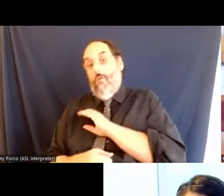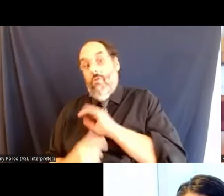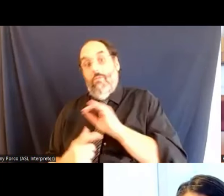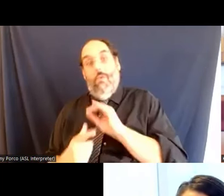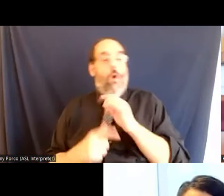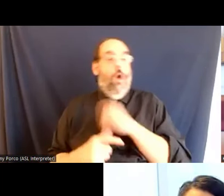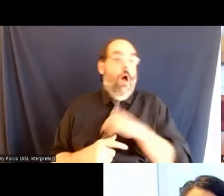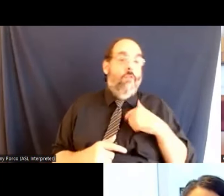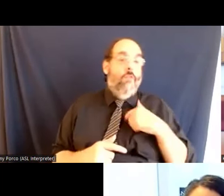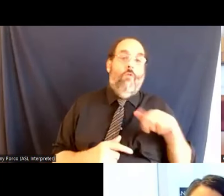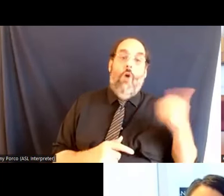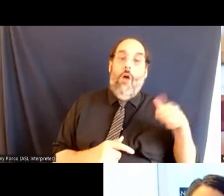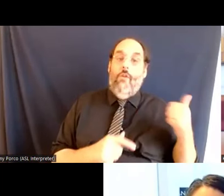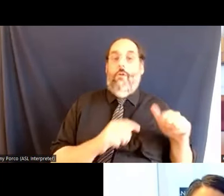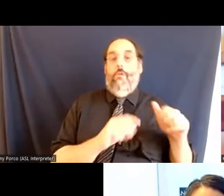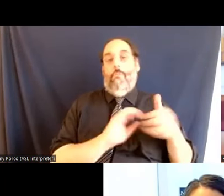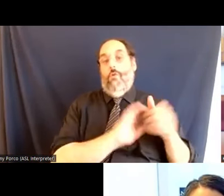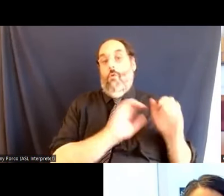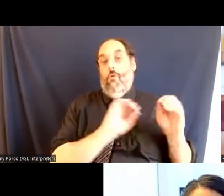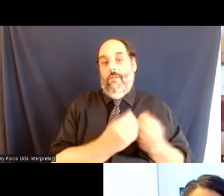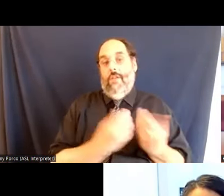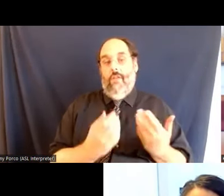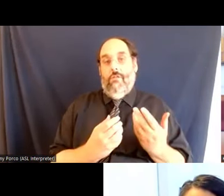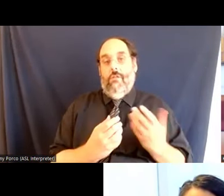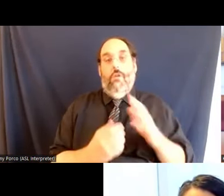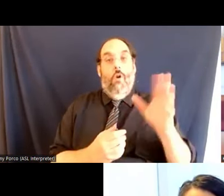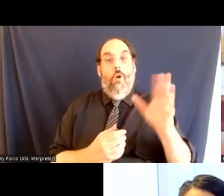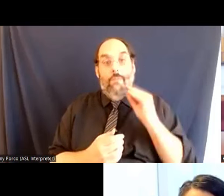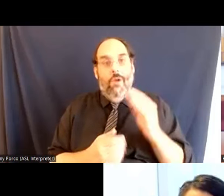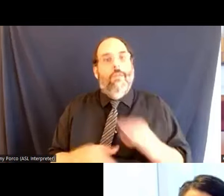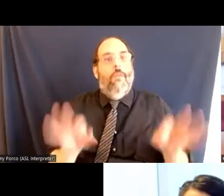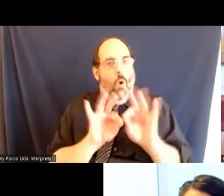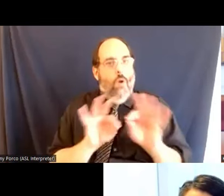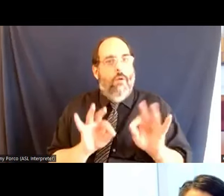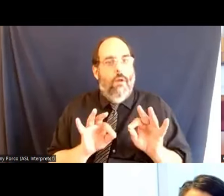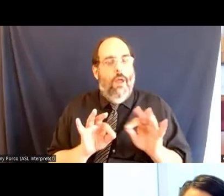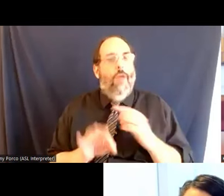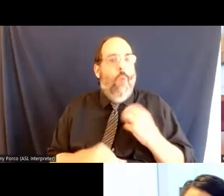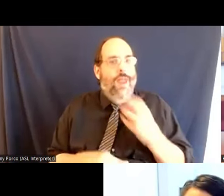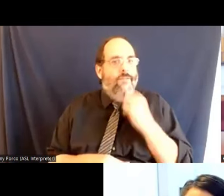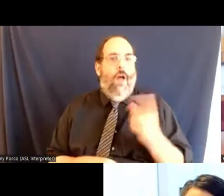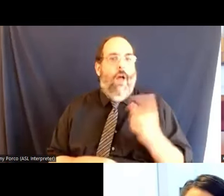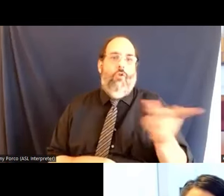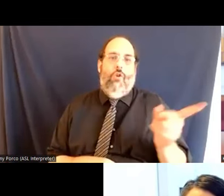other of our partner organizations, that your experiences matter and you are valuable.